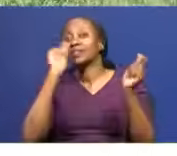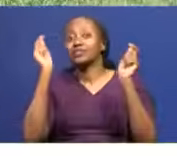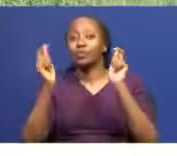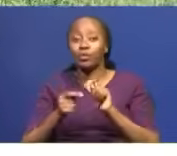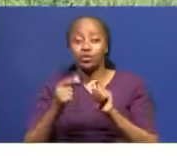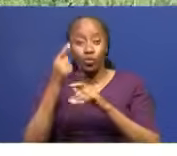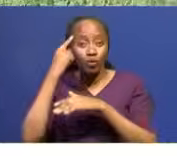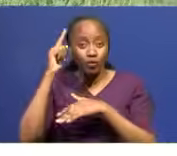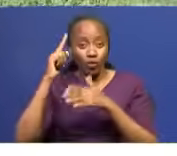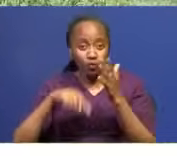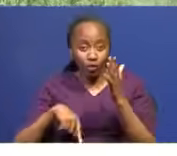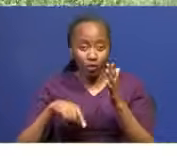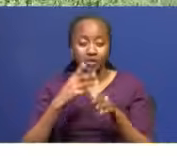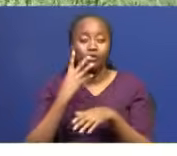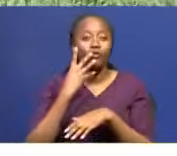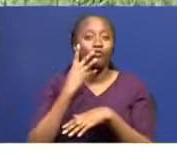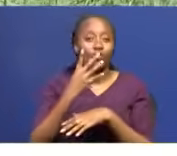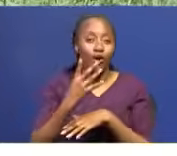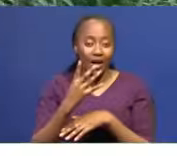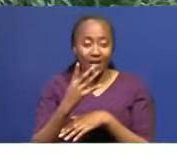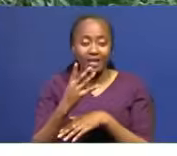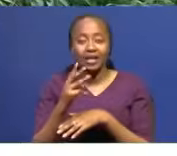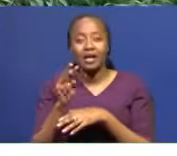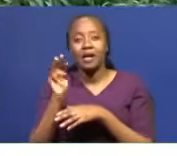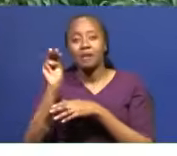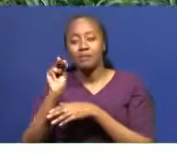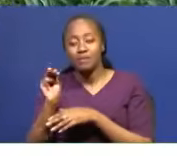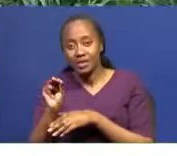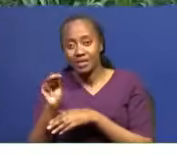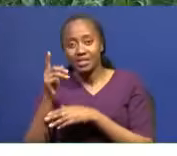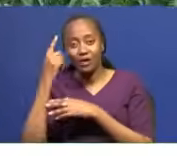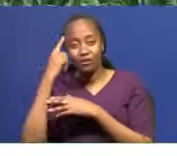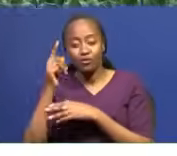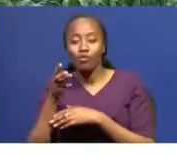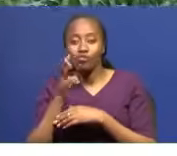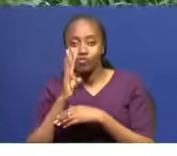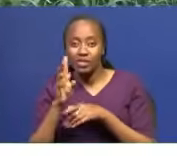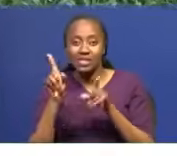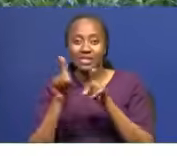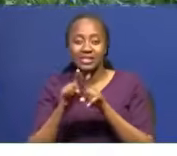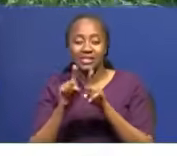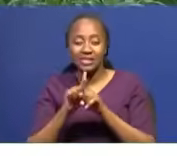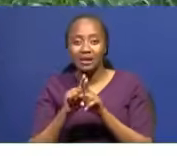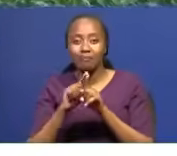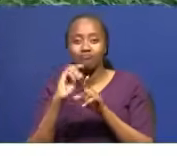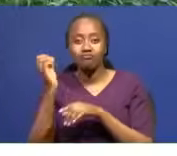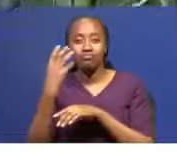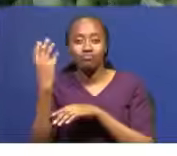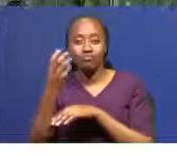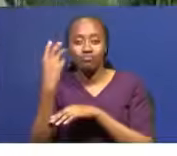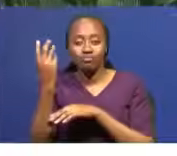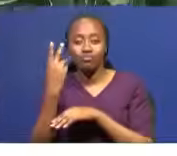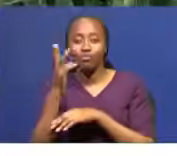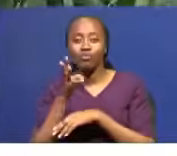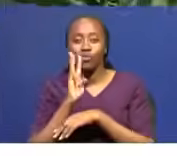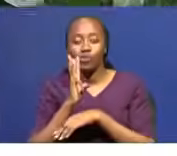by a 450 million litre reservoir, electrified irrigation systems, and modern canals that will